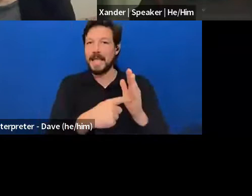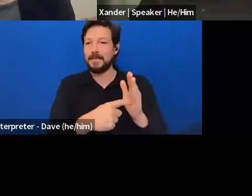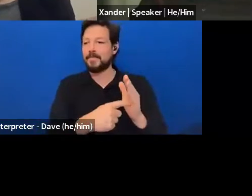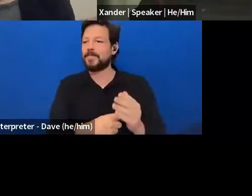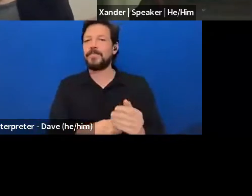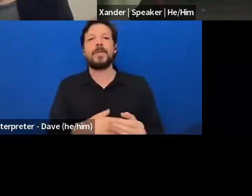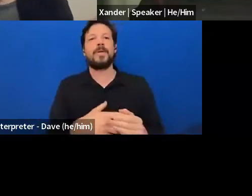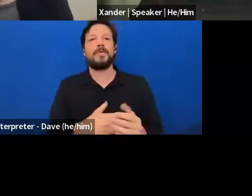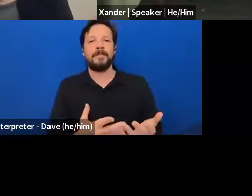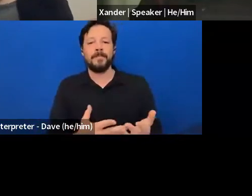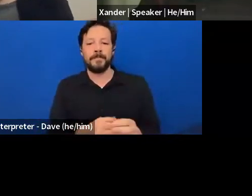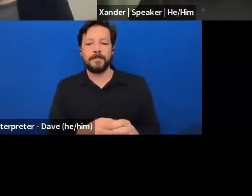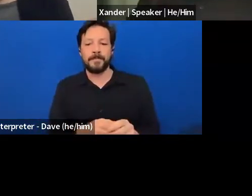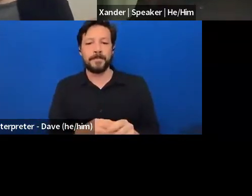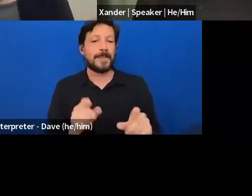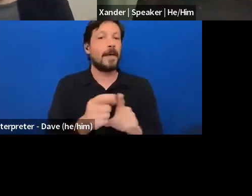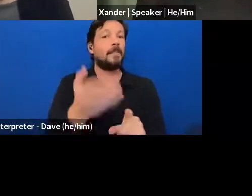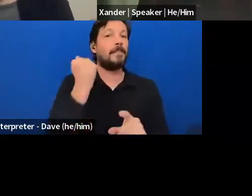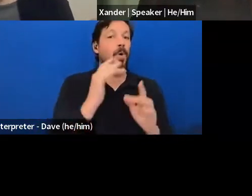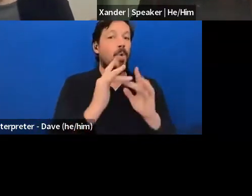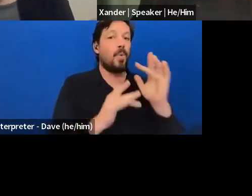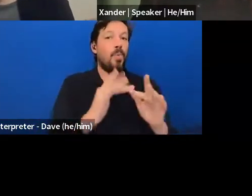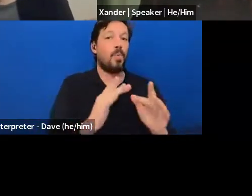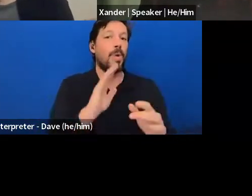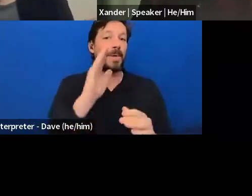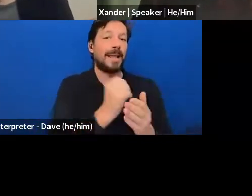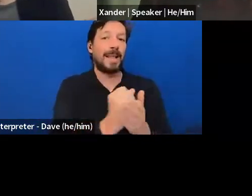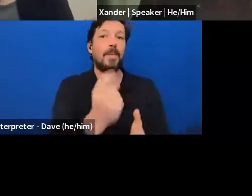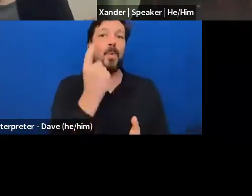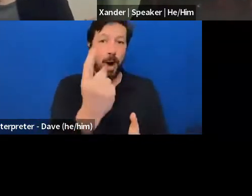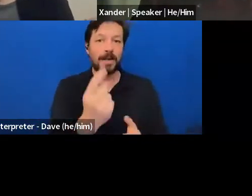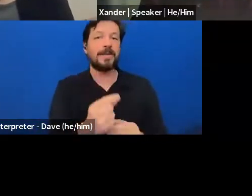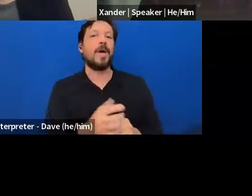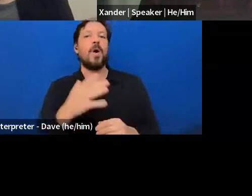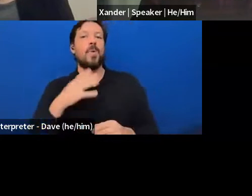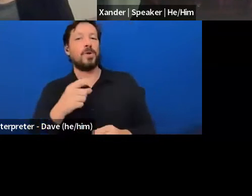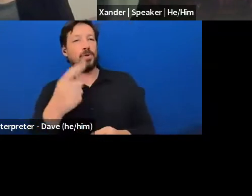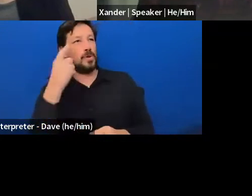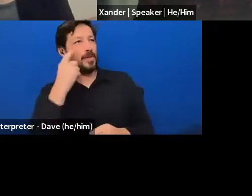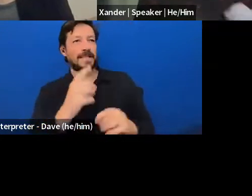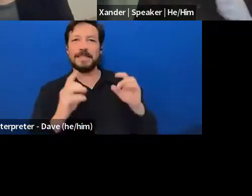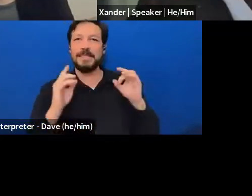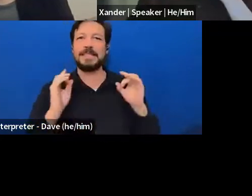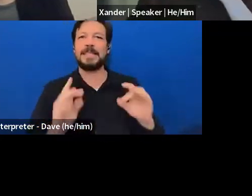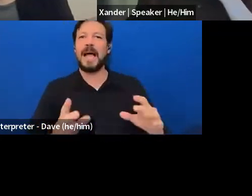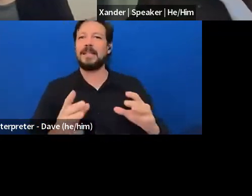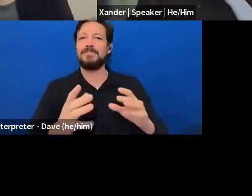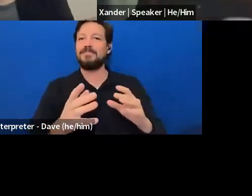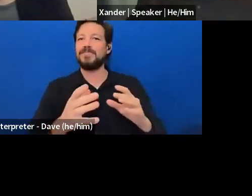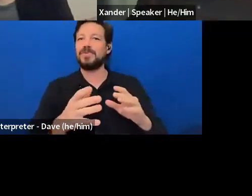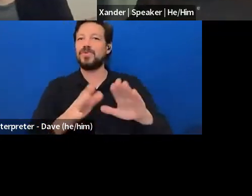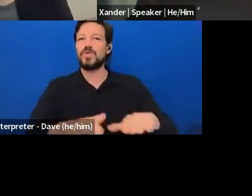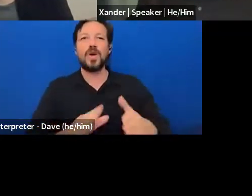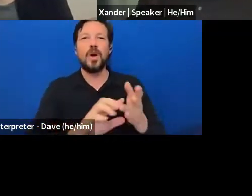we discussed in webinar 1, starting with a vision for childhood, just like everybody else's childhood, and looking